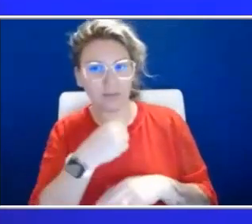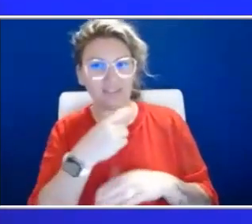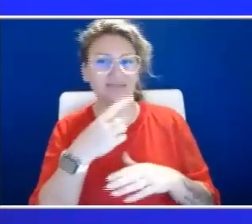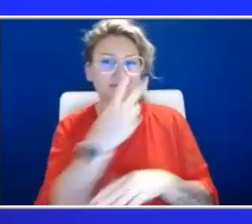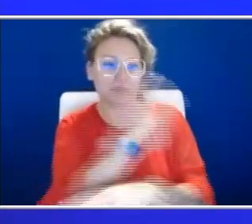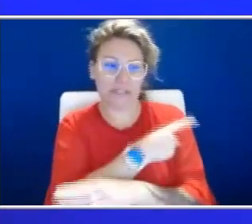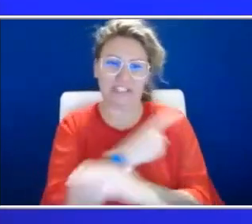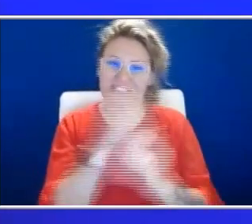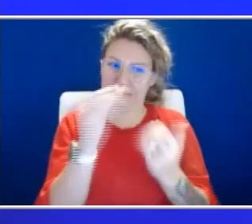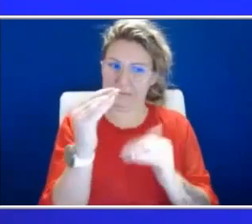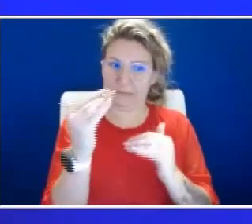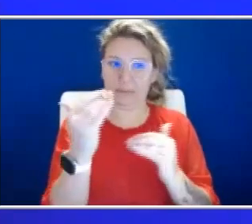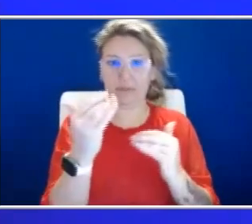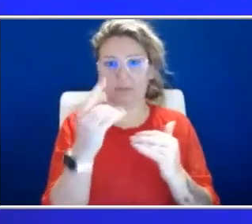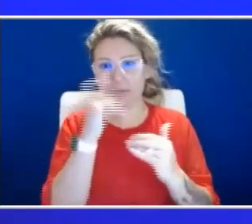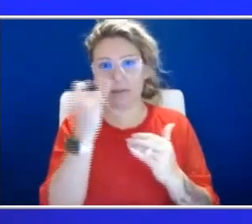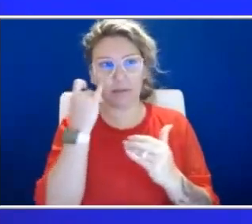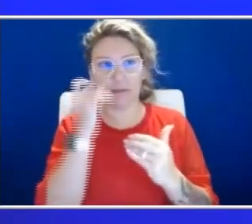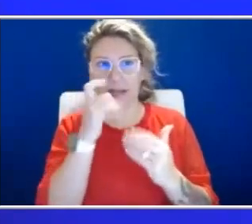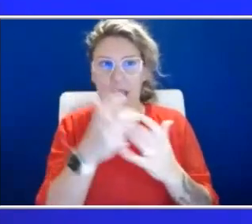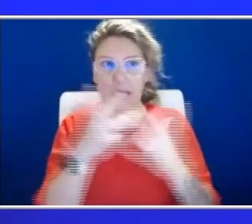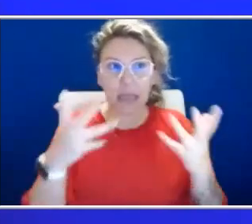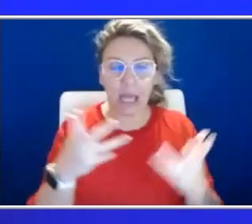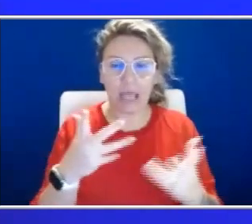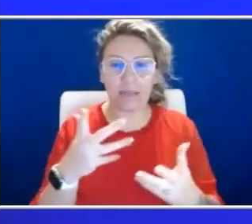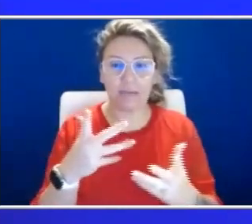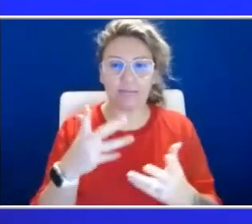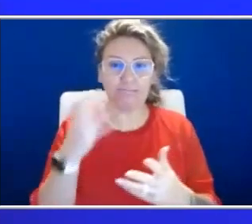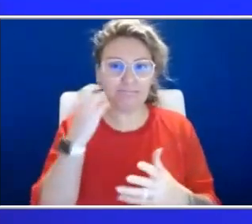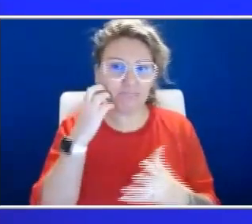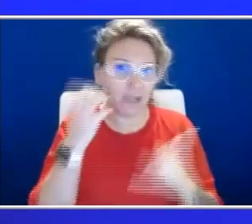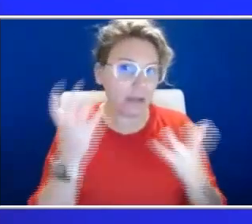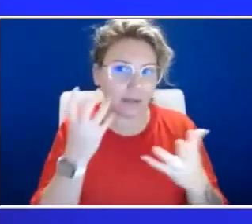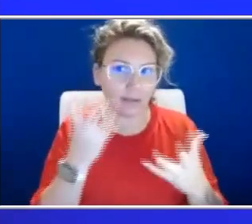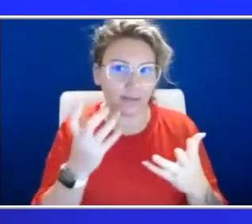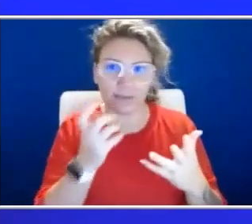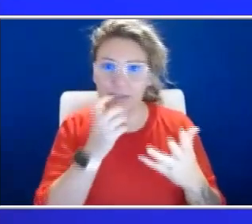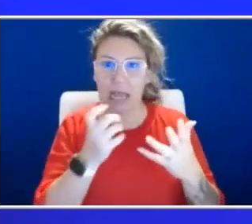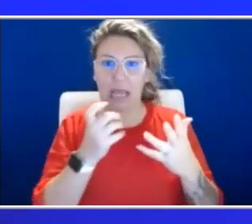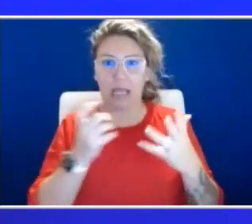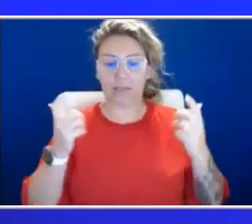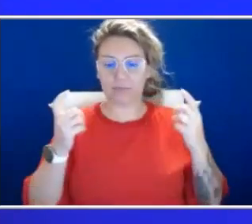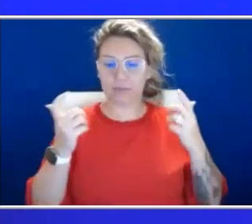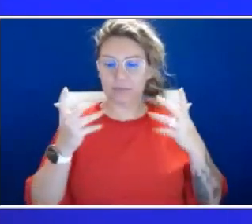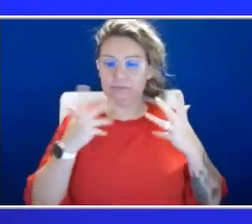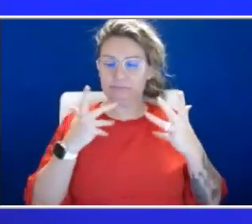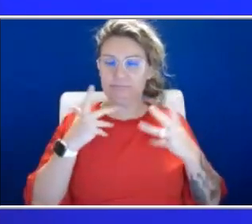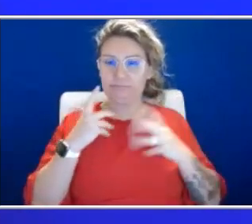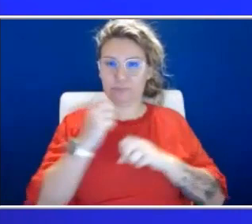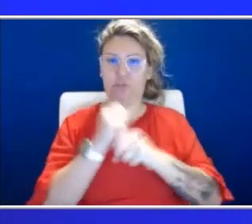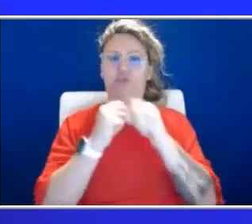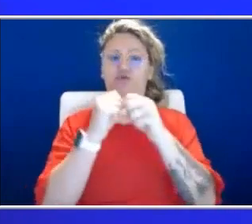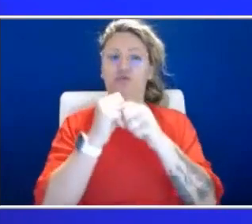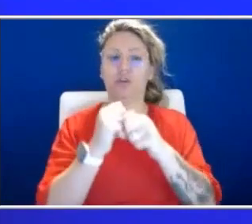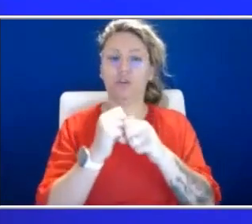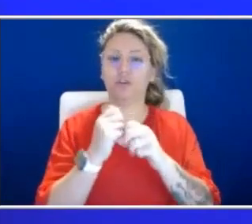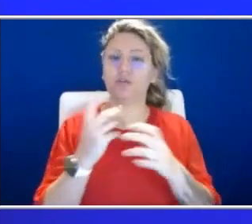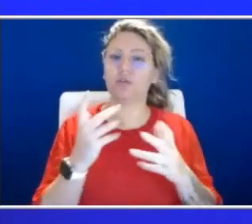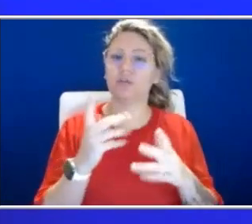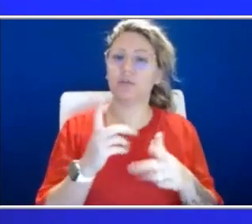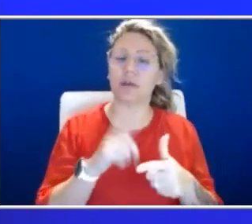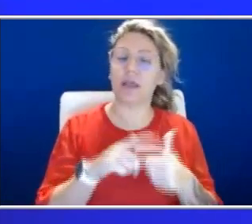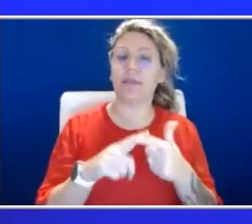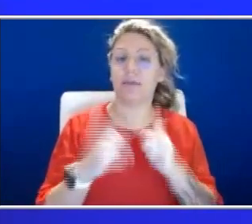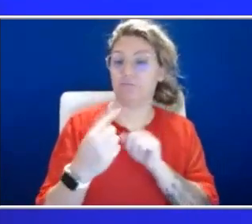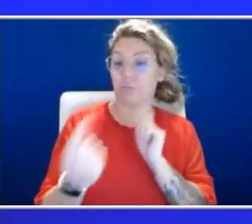have a whole lot of fat, then you don't really have a huge reconstruction if that's what you're going for. And then on the opposite